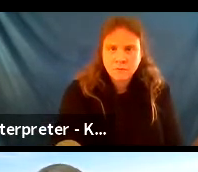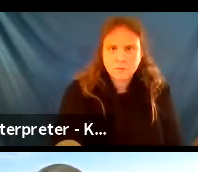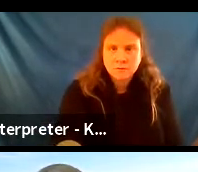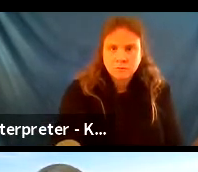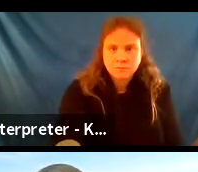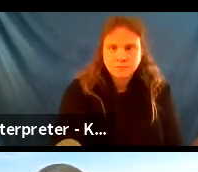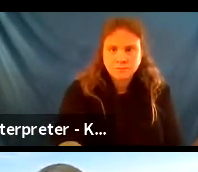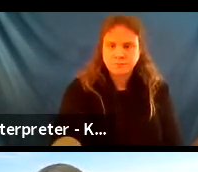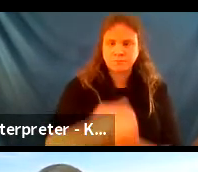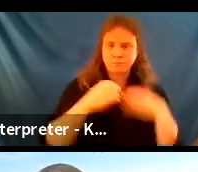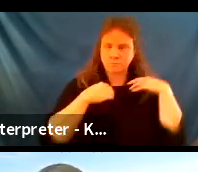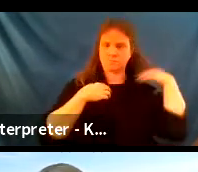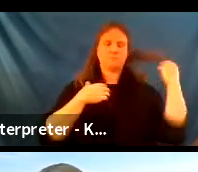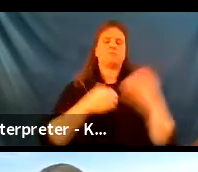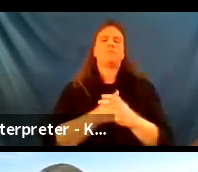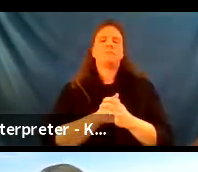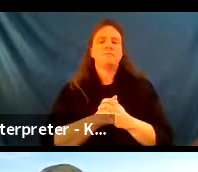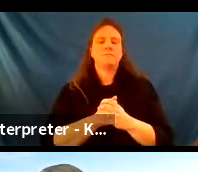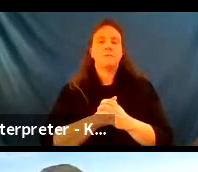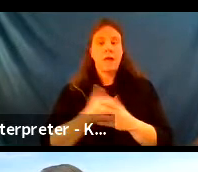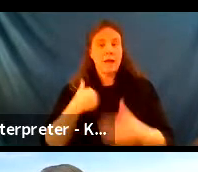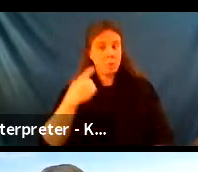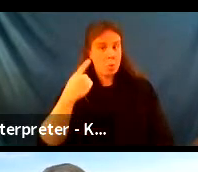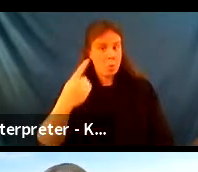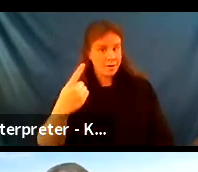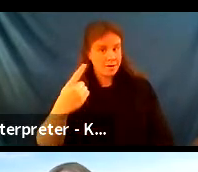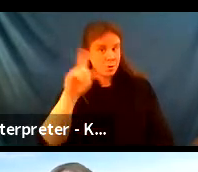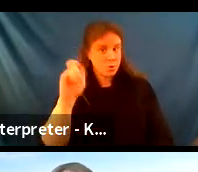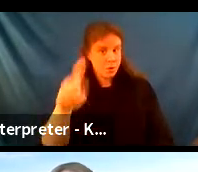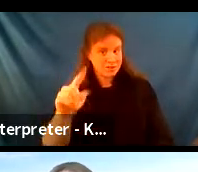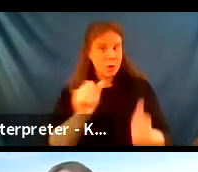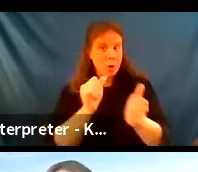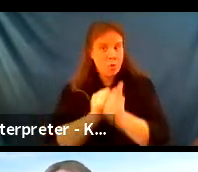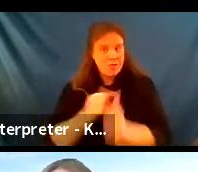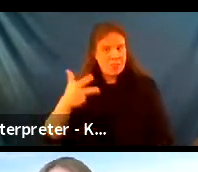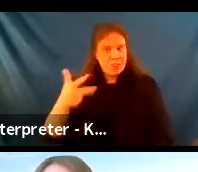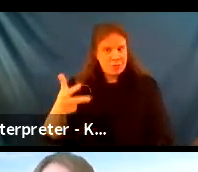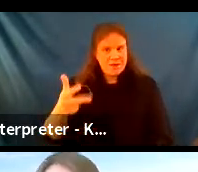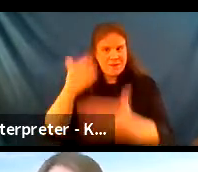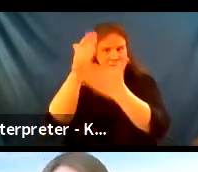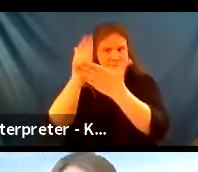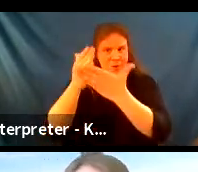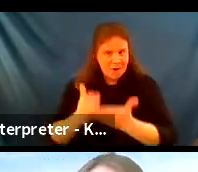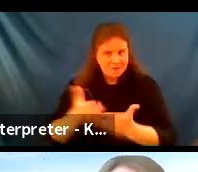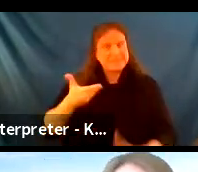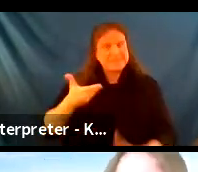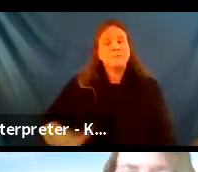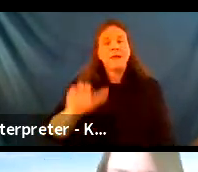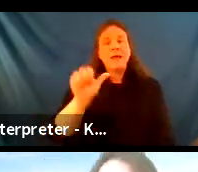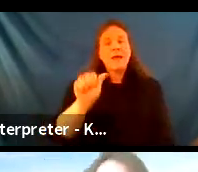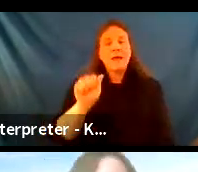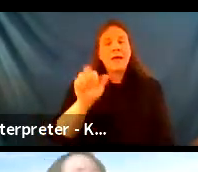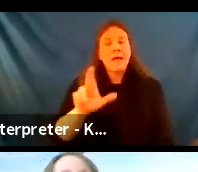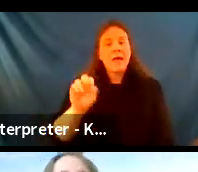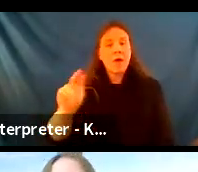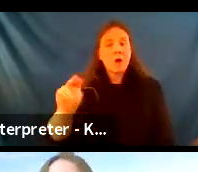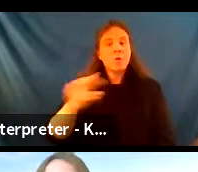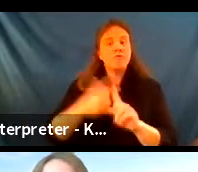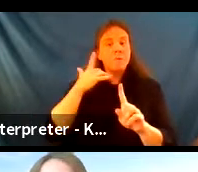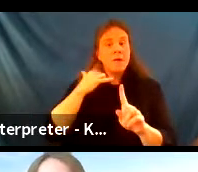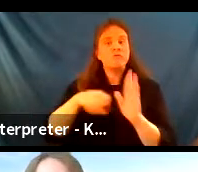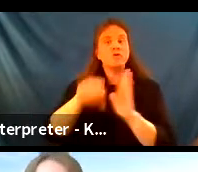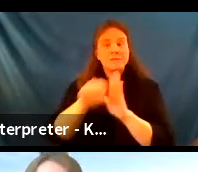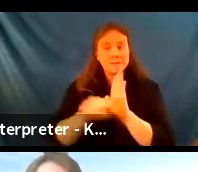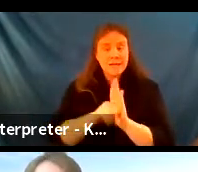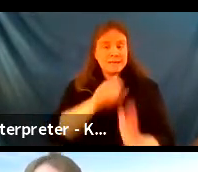Bobby, I'm glad to do a one question with 3 parts. Hi, Doctors Lee and Sawyer. Aaron Carruthers from the California State Council on